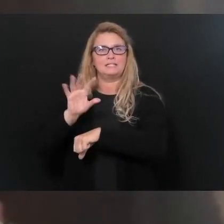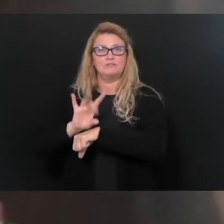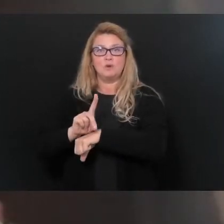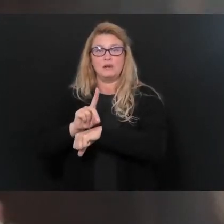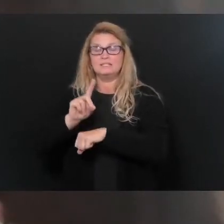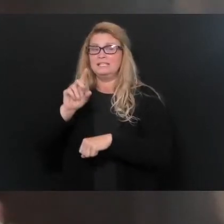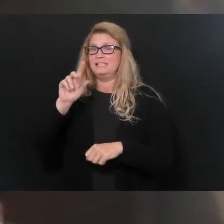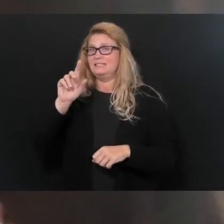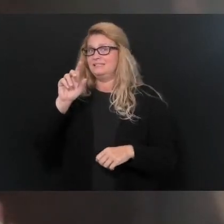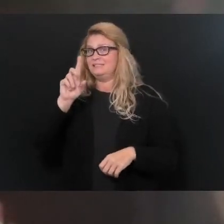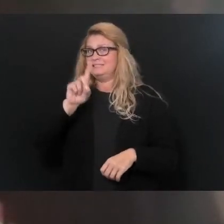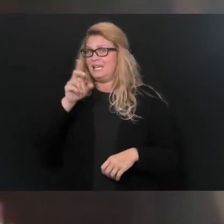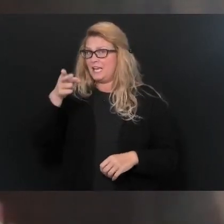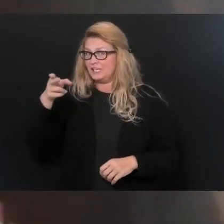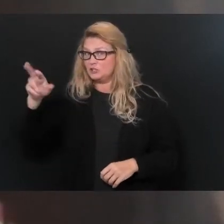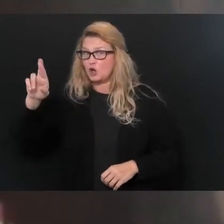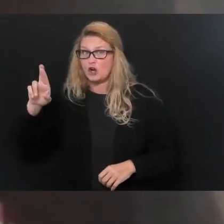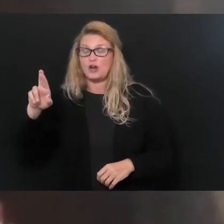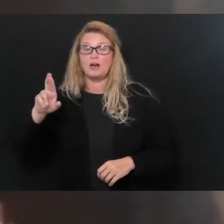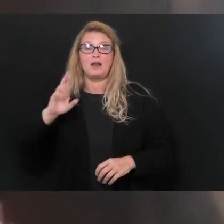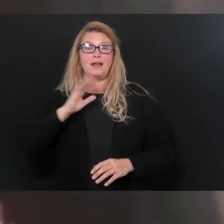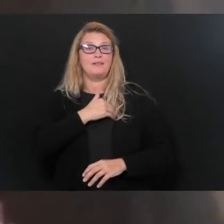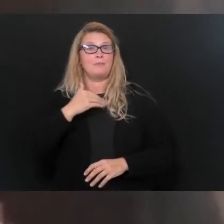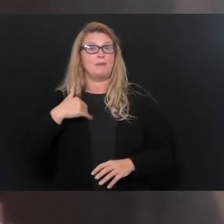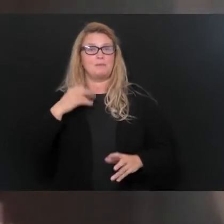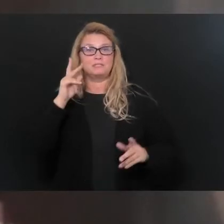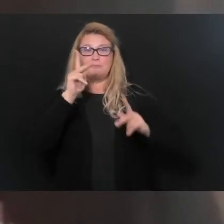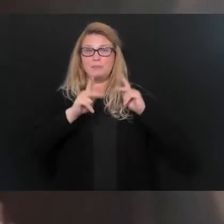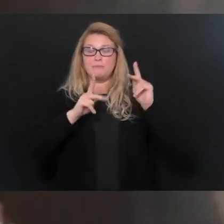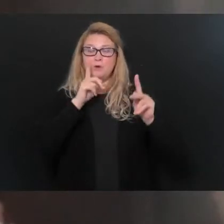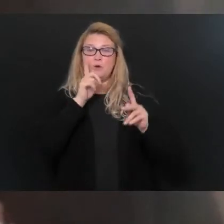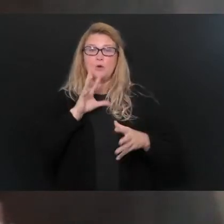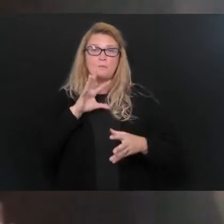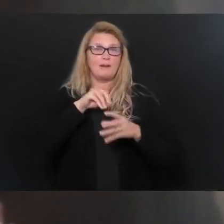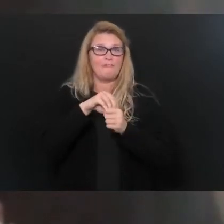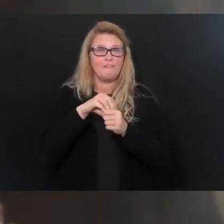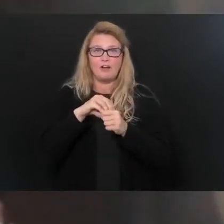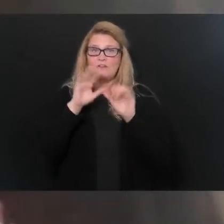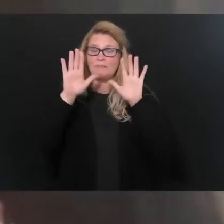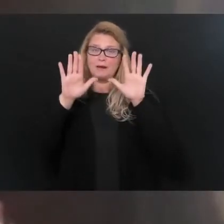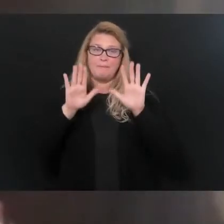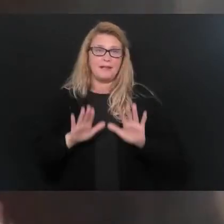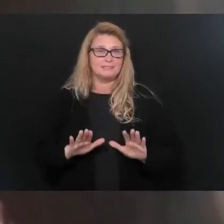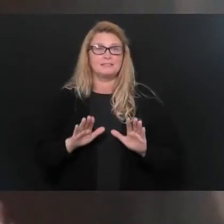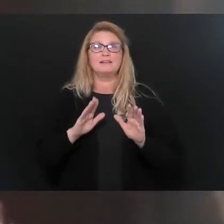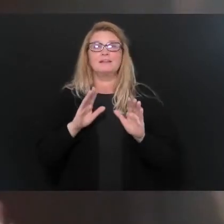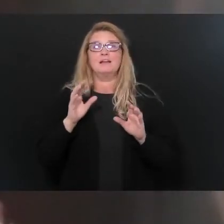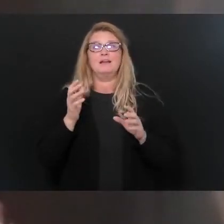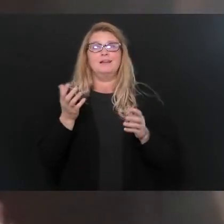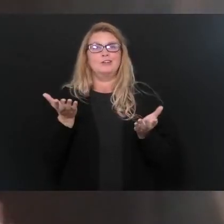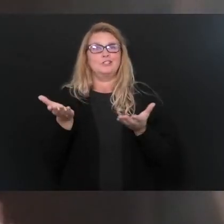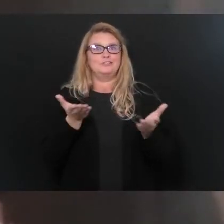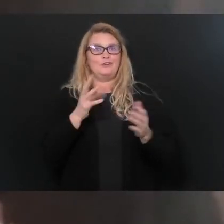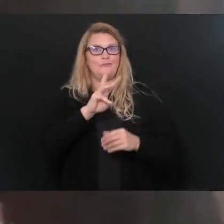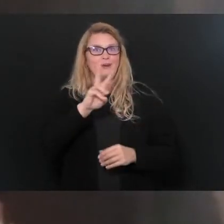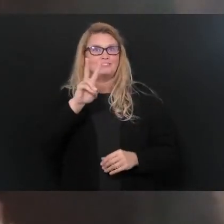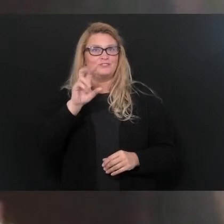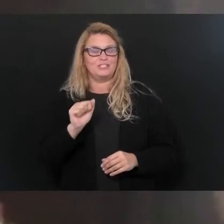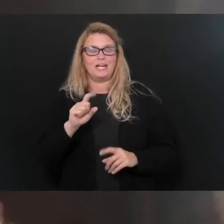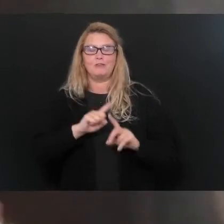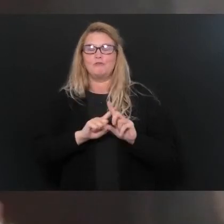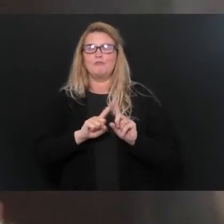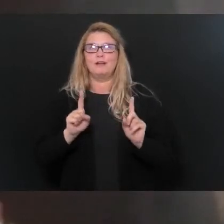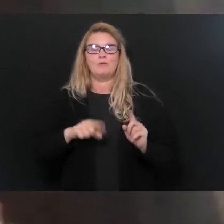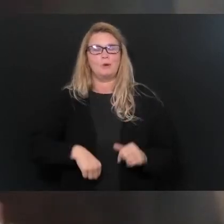our affiliated members who've been contributing so amazingly and working together to serve West Virginia. We're really proud of